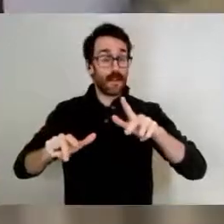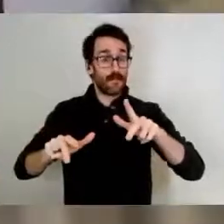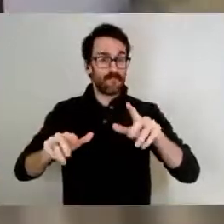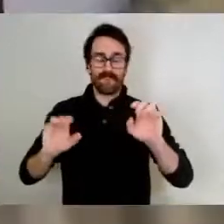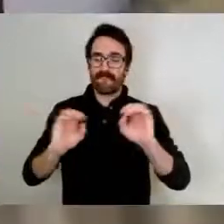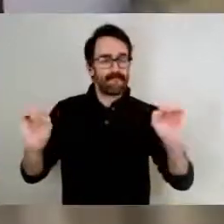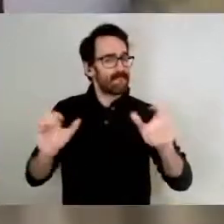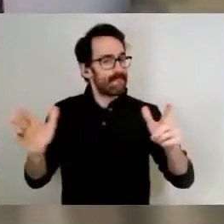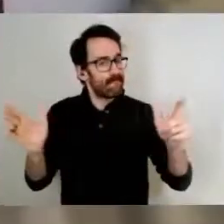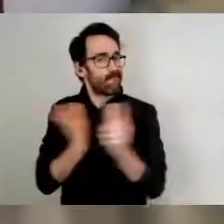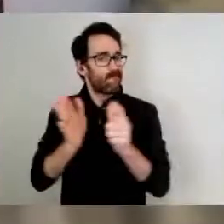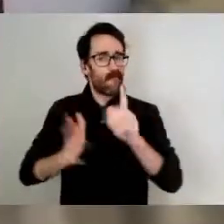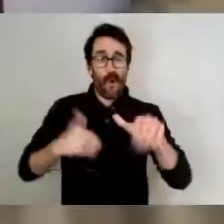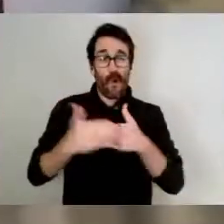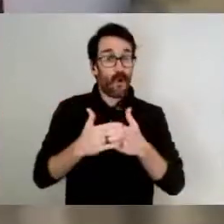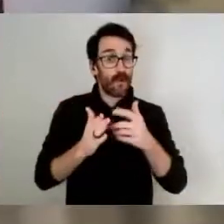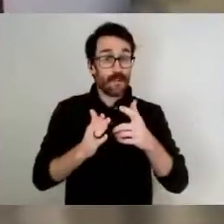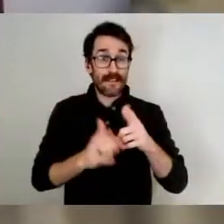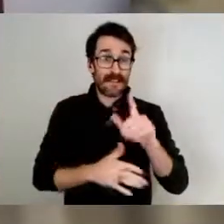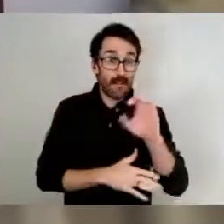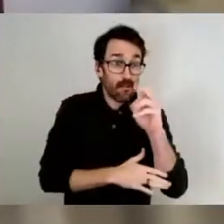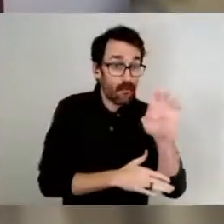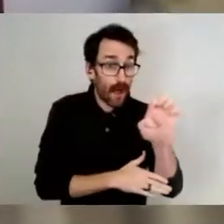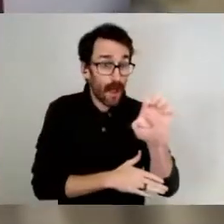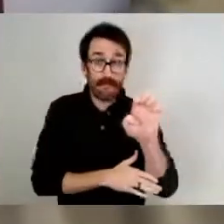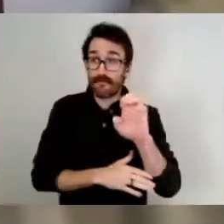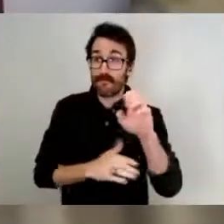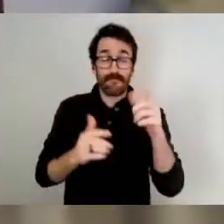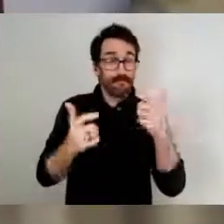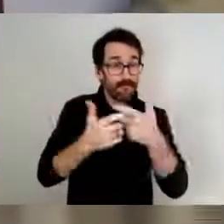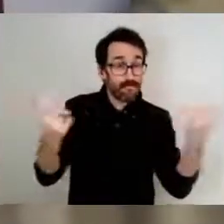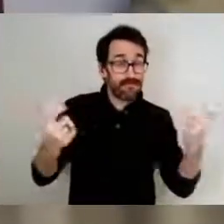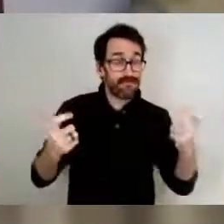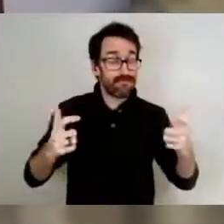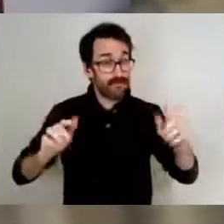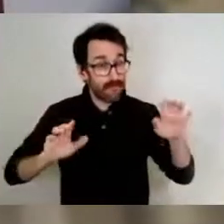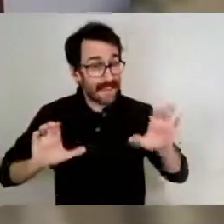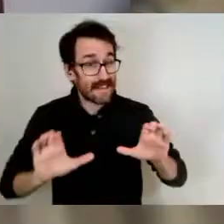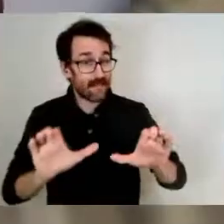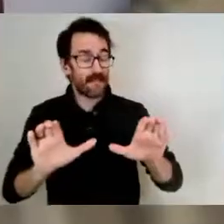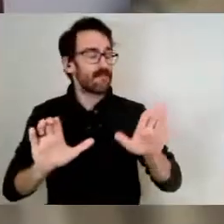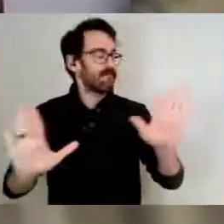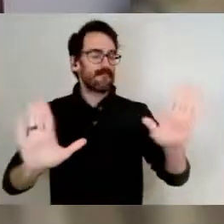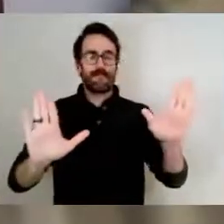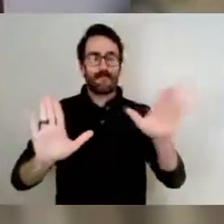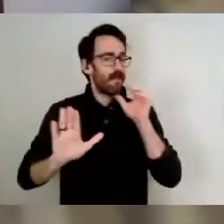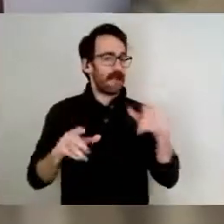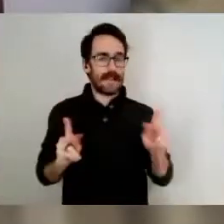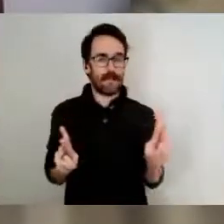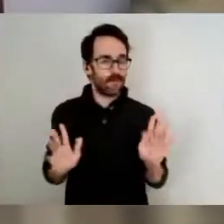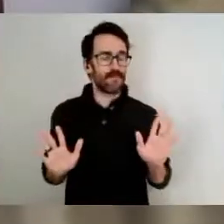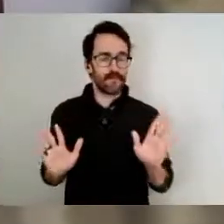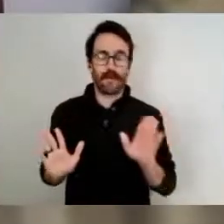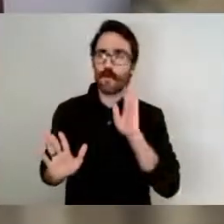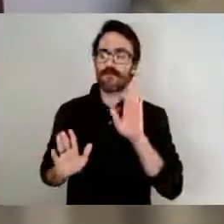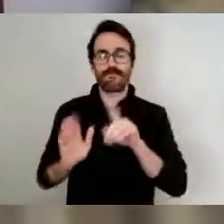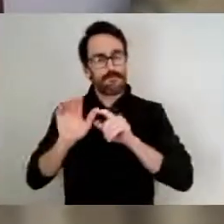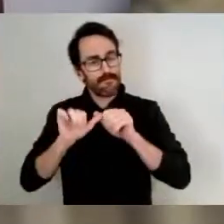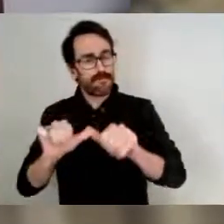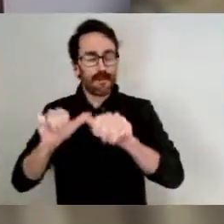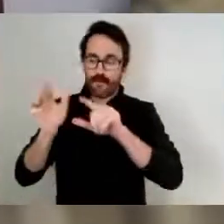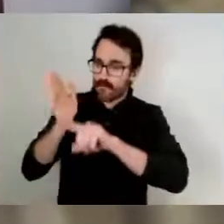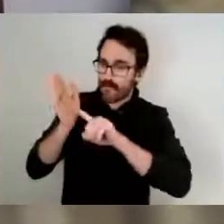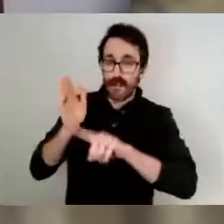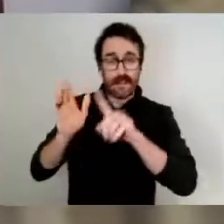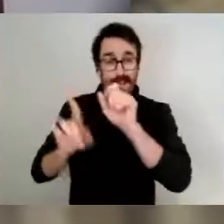concur with the comments of the mayor. We've been actively working on this investigation all day. You've seen earlier in the day, we've